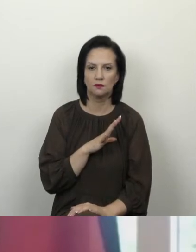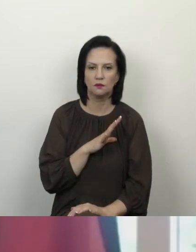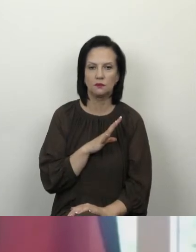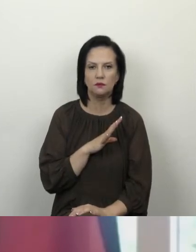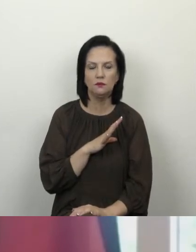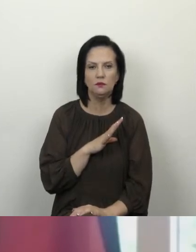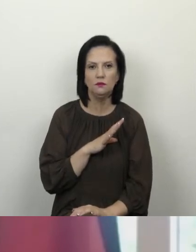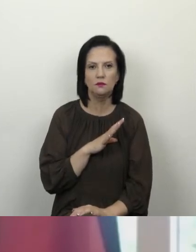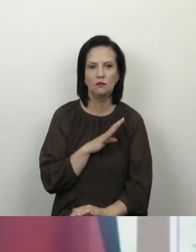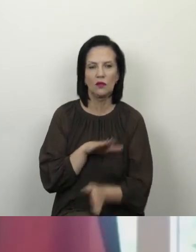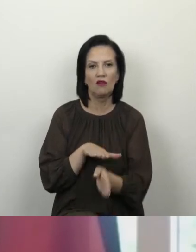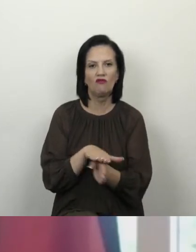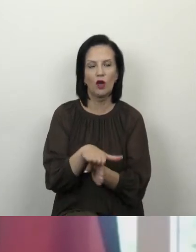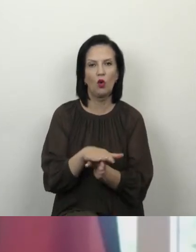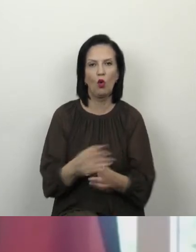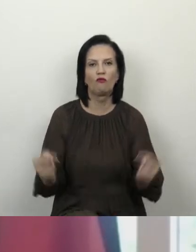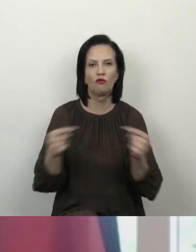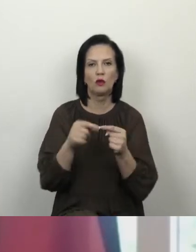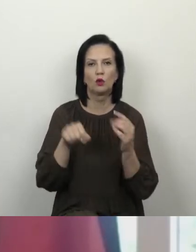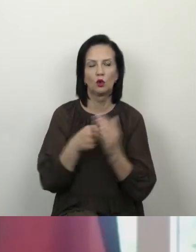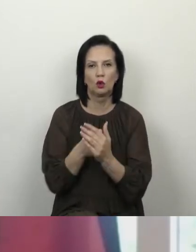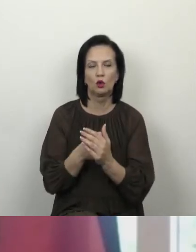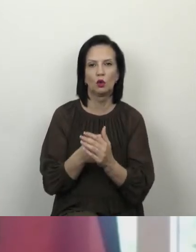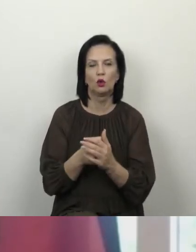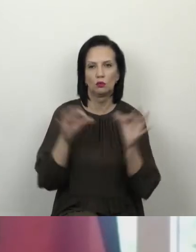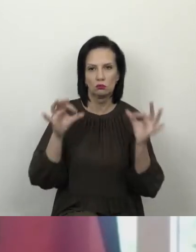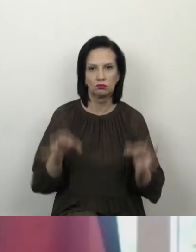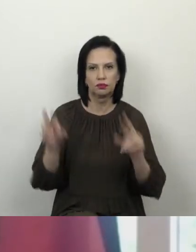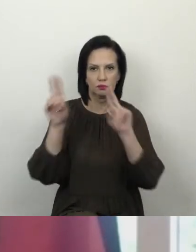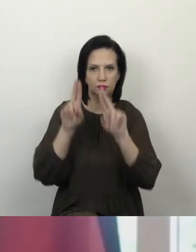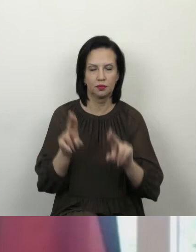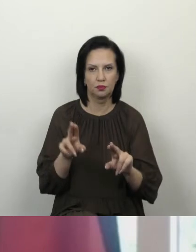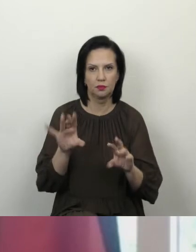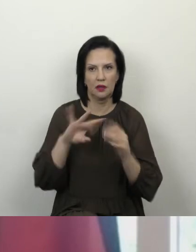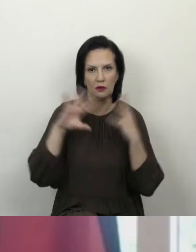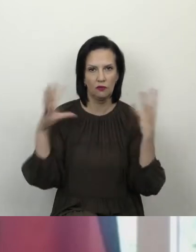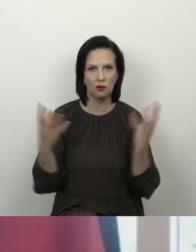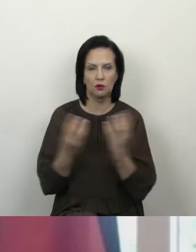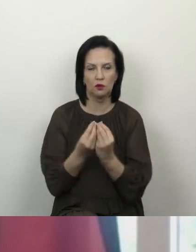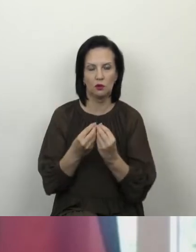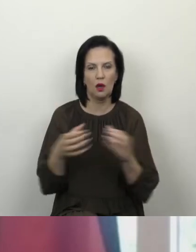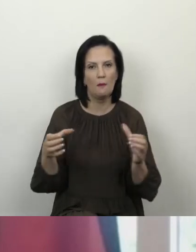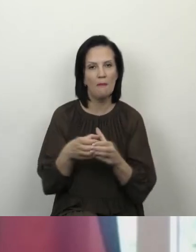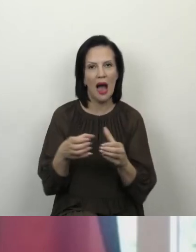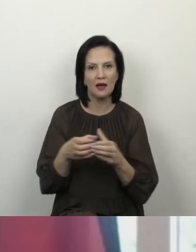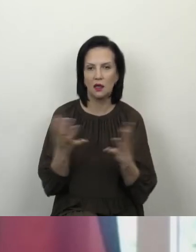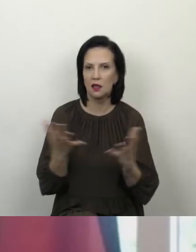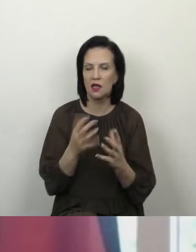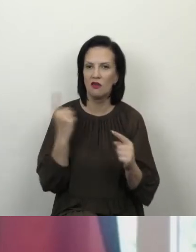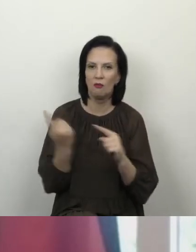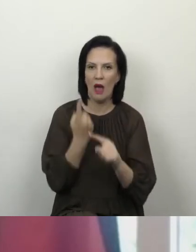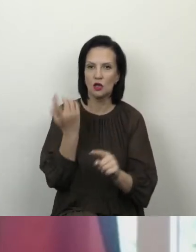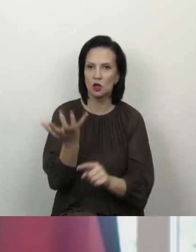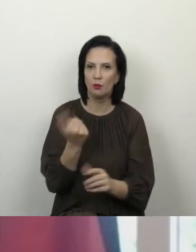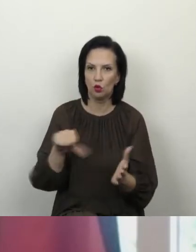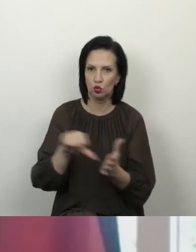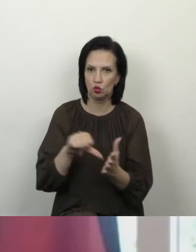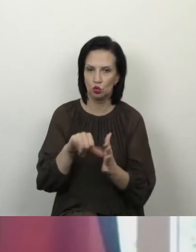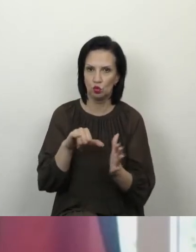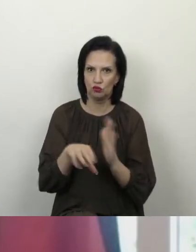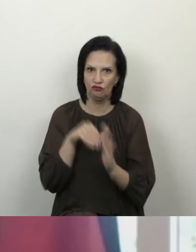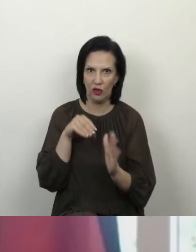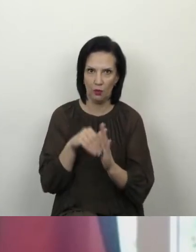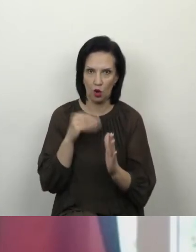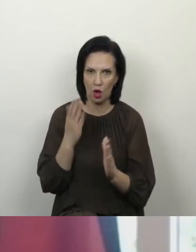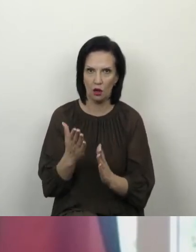results of the parties in the preceding election, and parties running for the first time are then added in